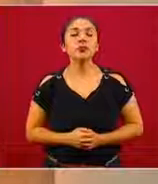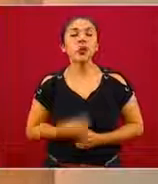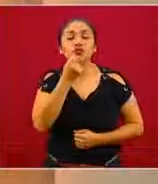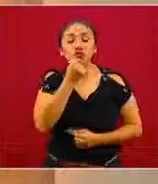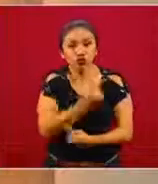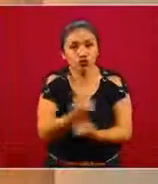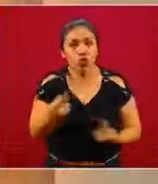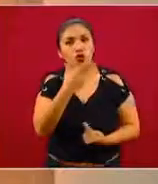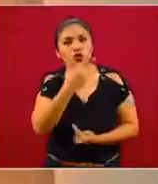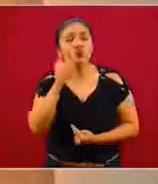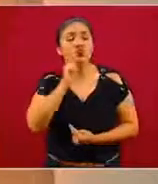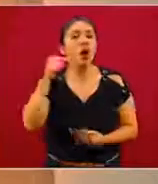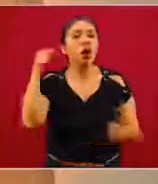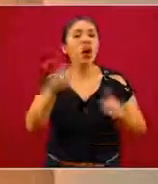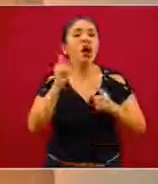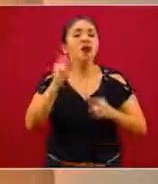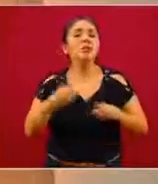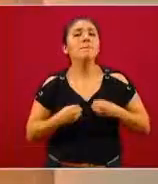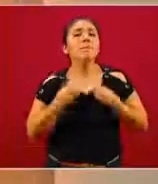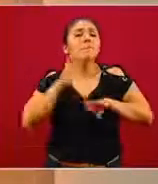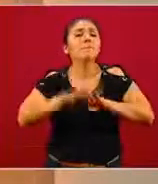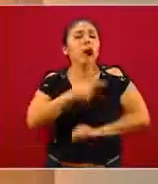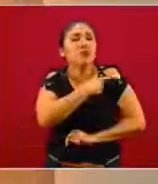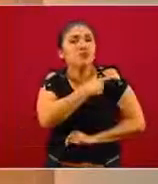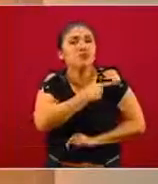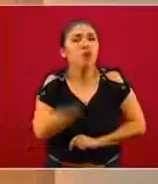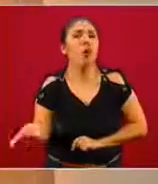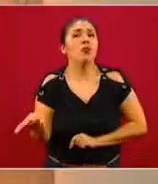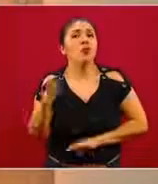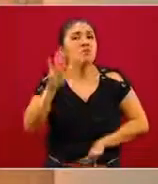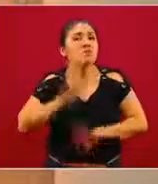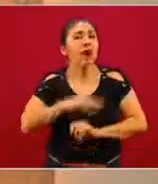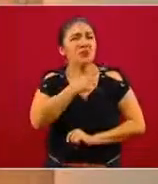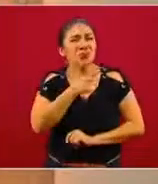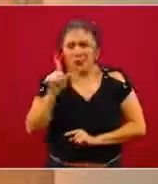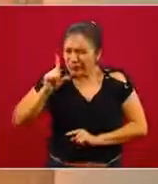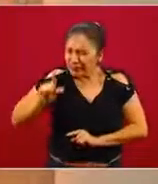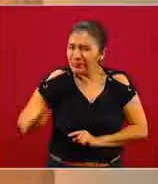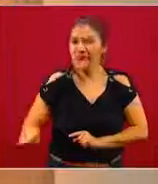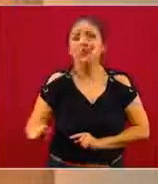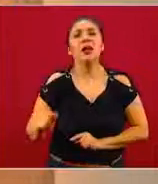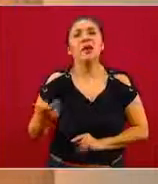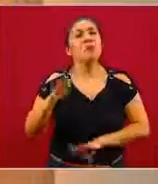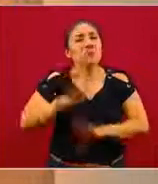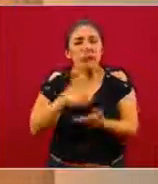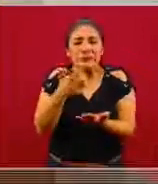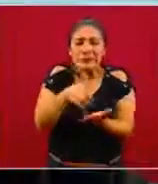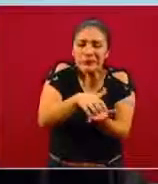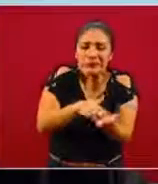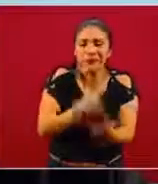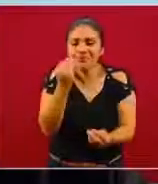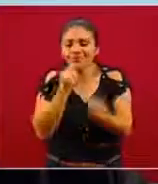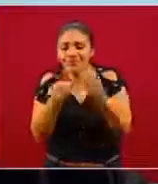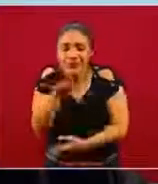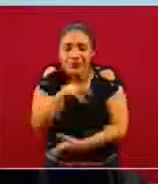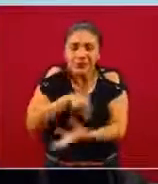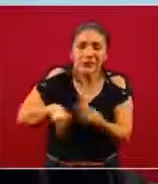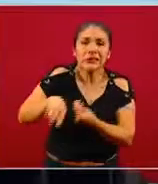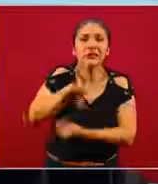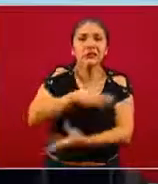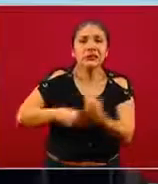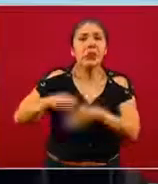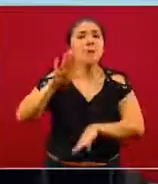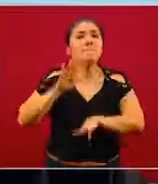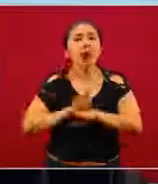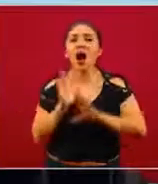have children. It is those children who experience higher levels of poverty, of